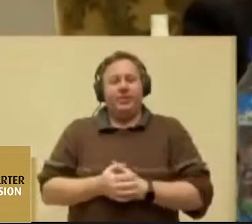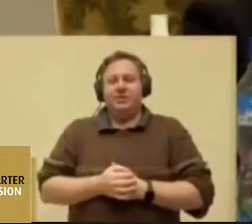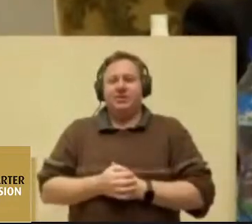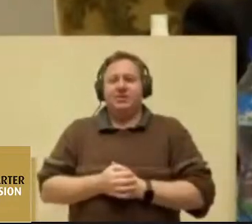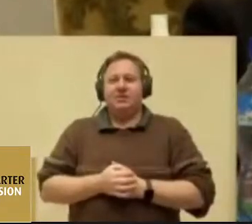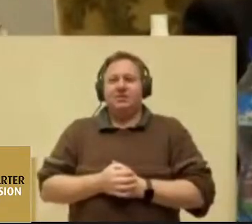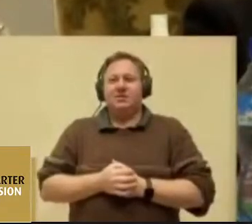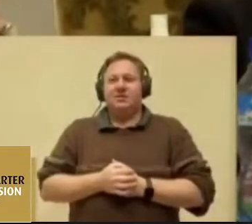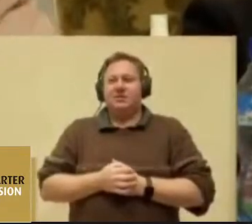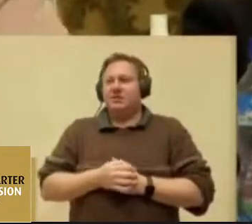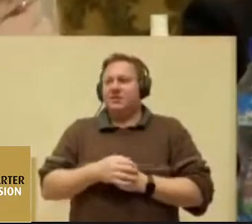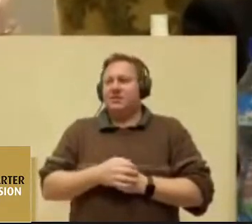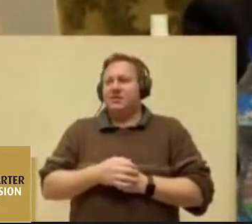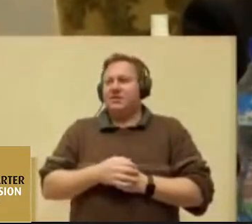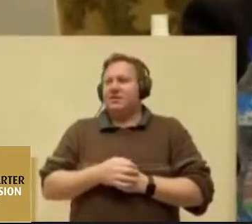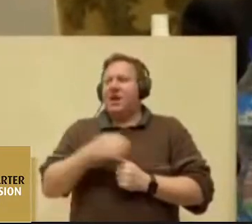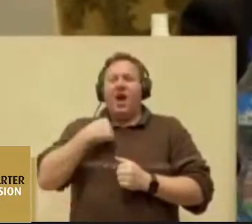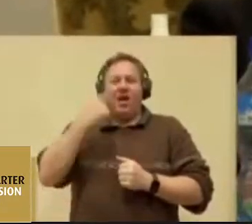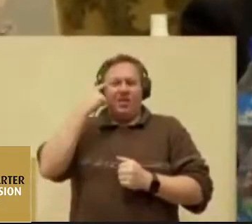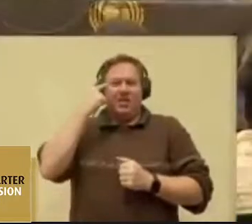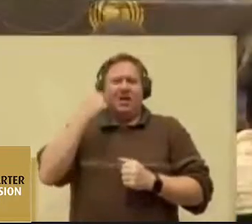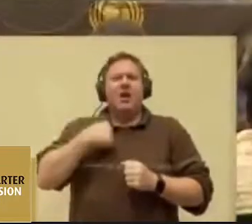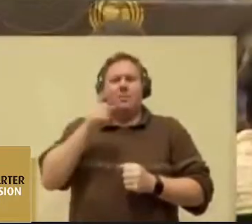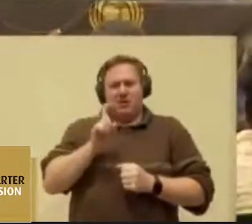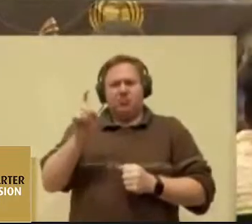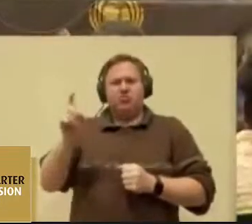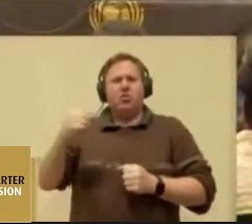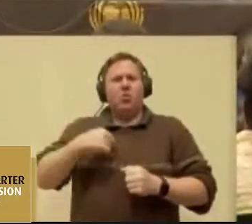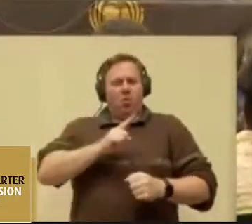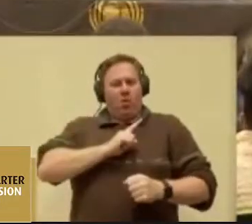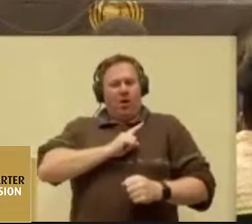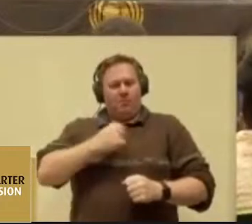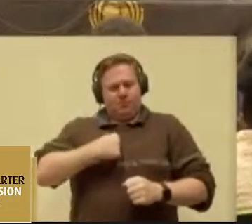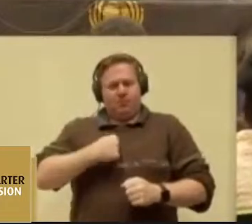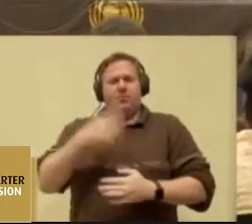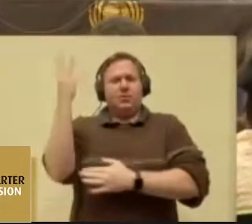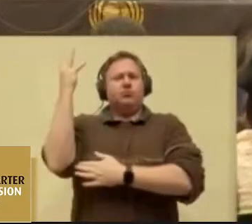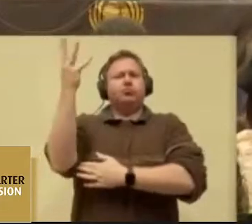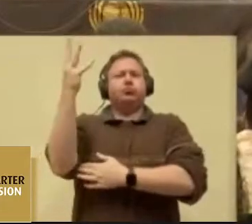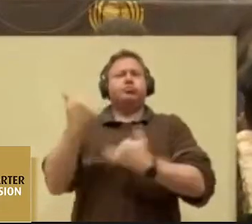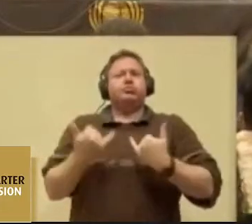should go there because i'm speaking now